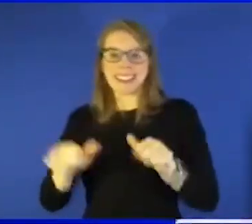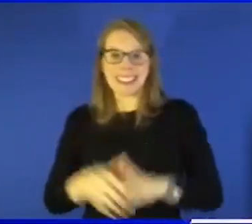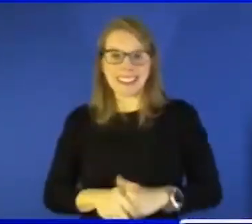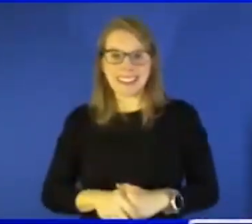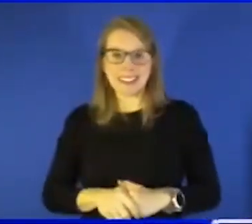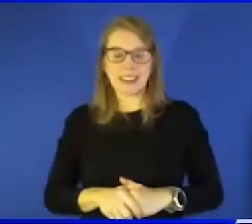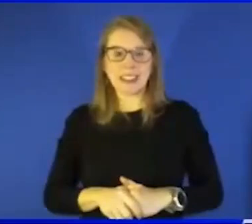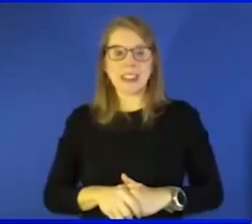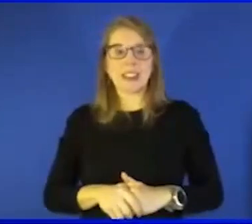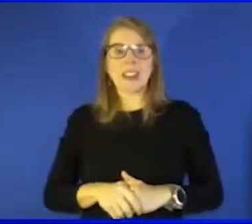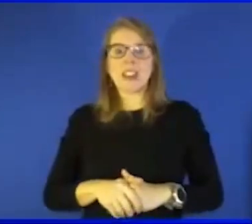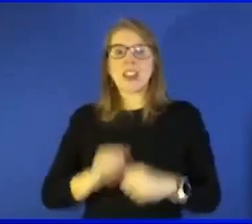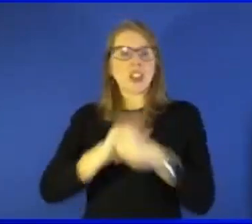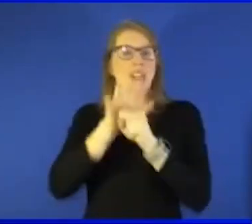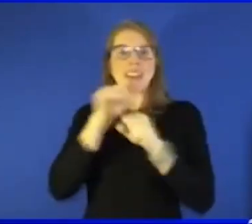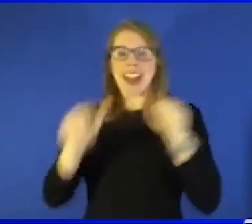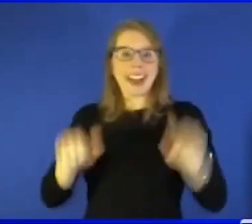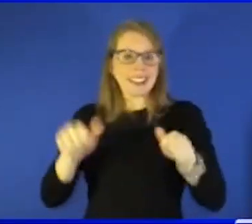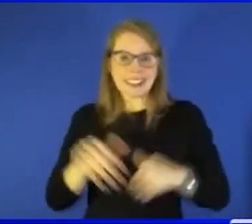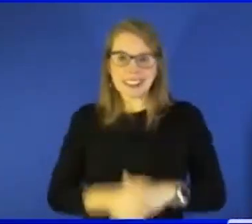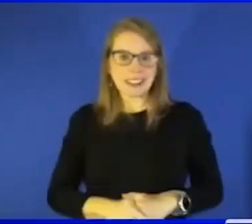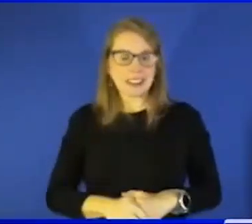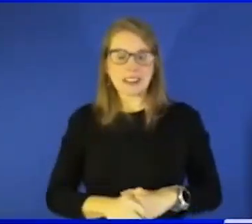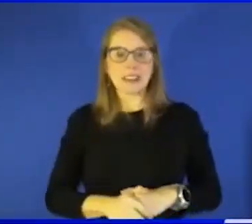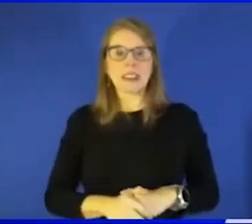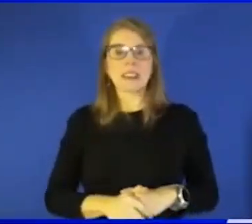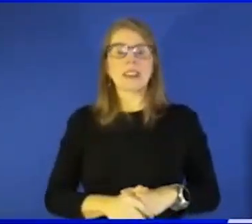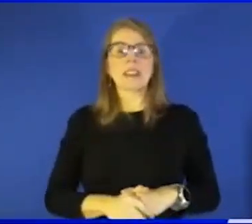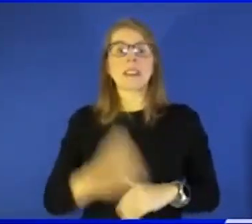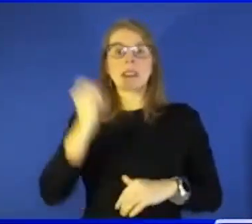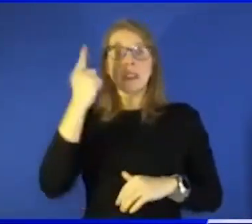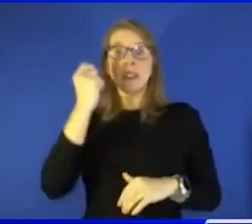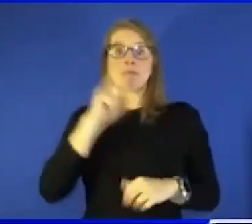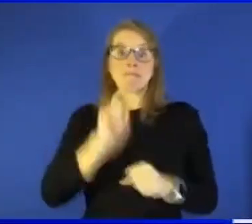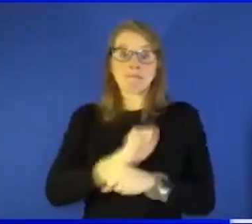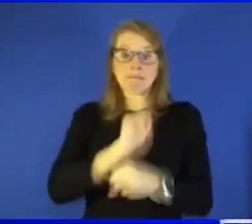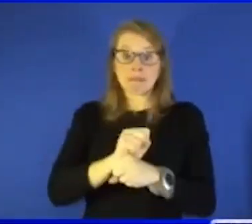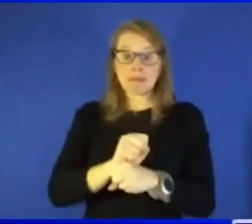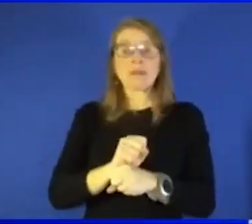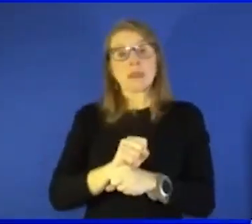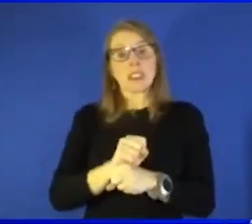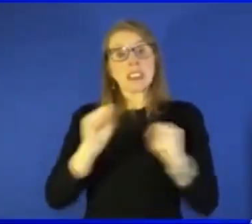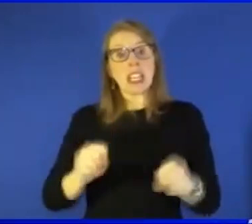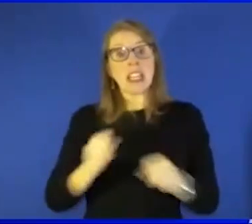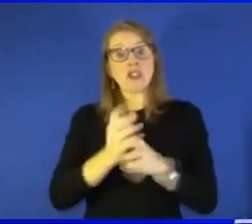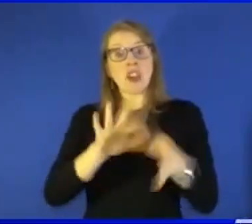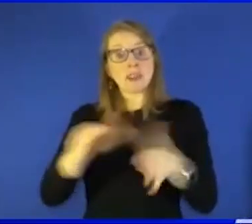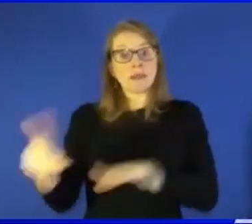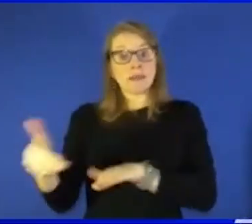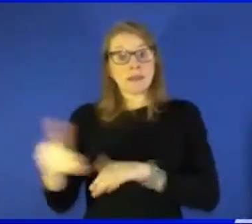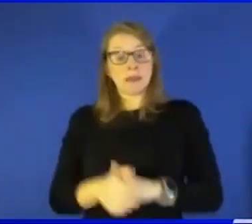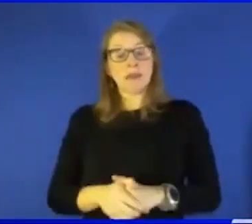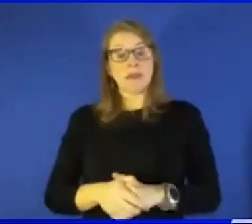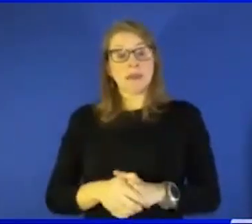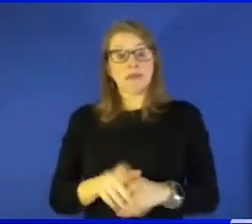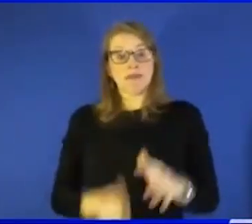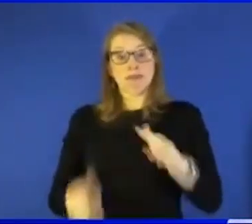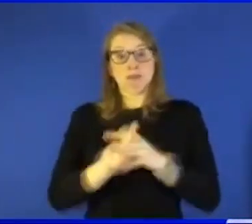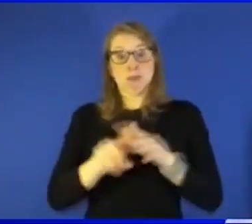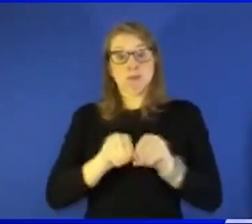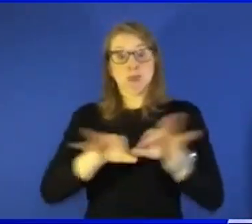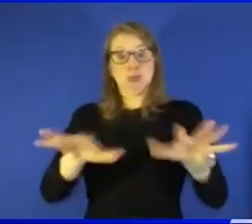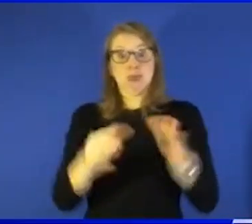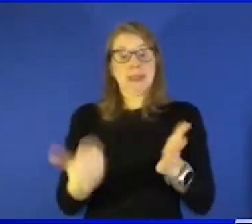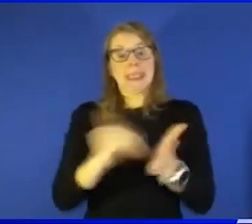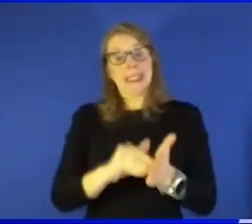isn't hesitant. What you have to understand is that this is real. It's deadly. We're seeing it back again, and here we go